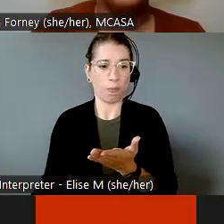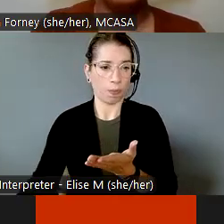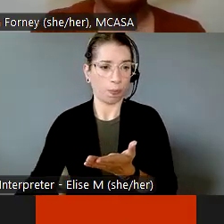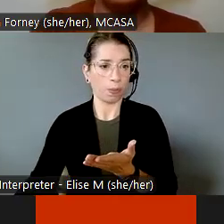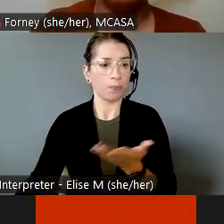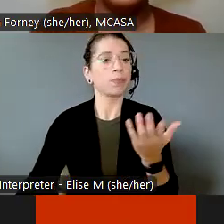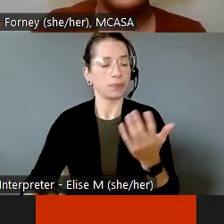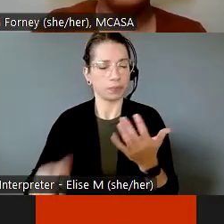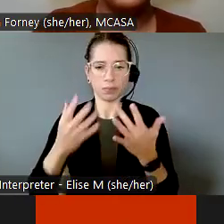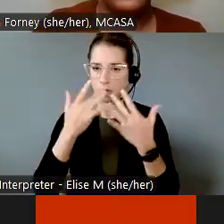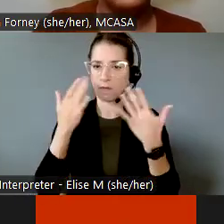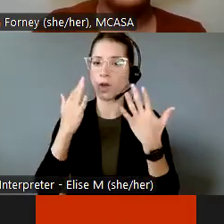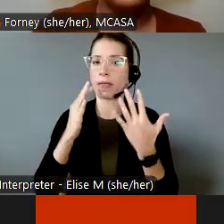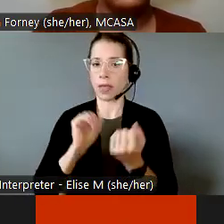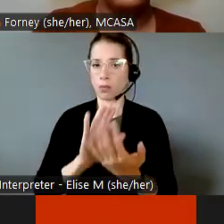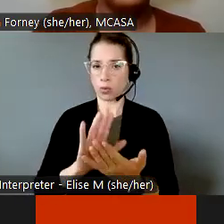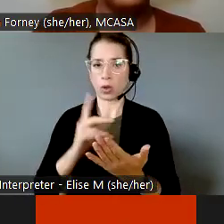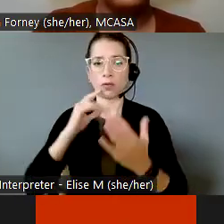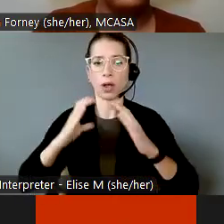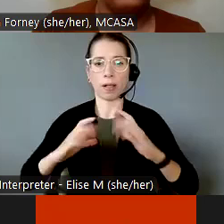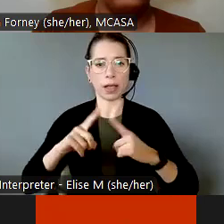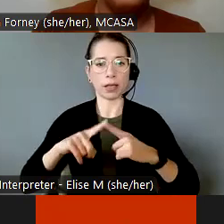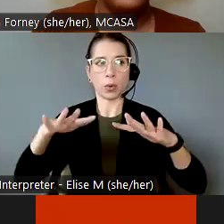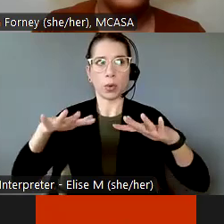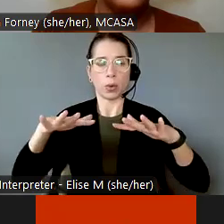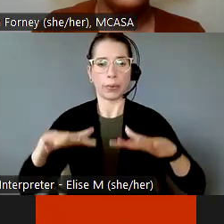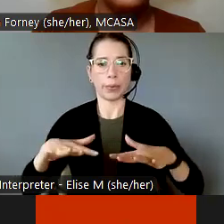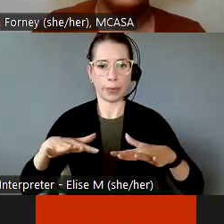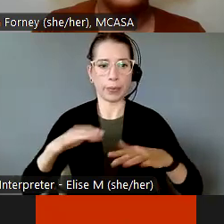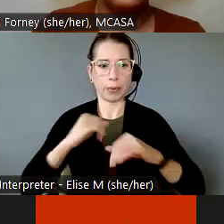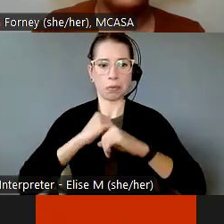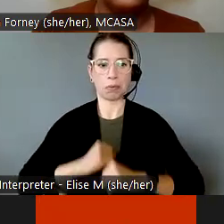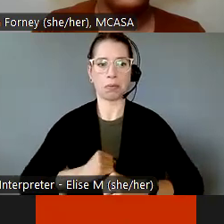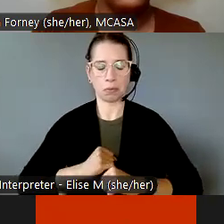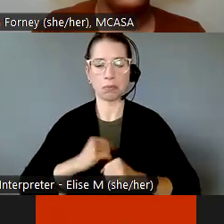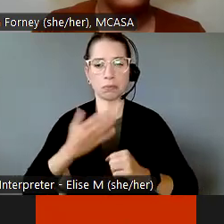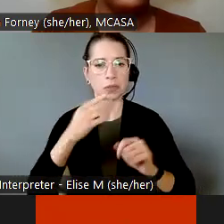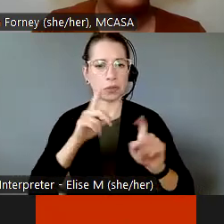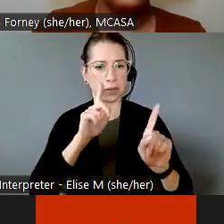Friendly approach to help the client relax. All great answers.